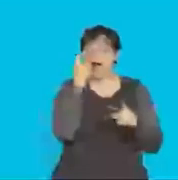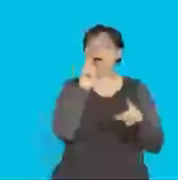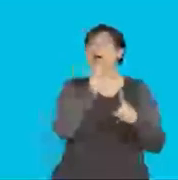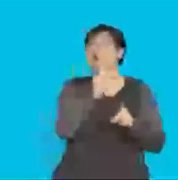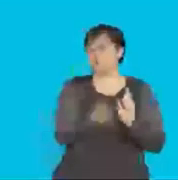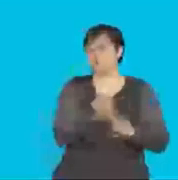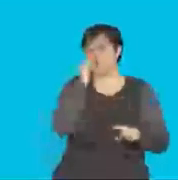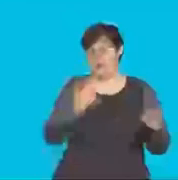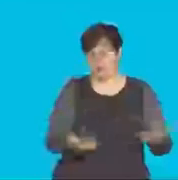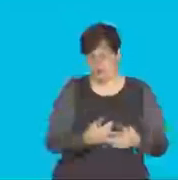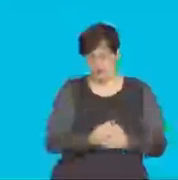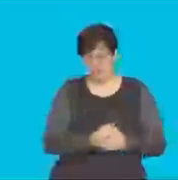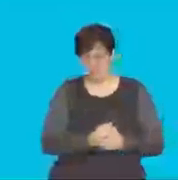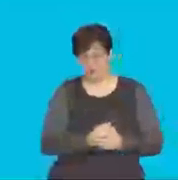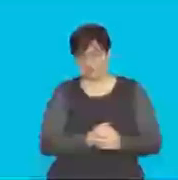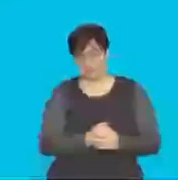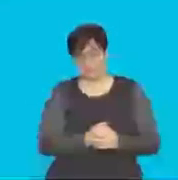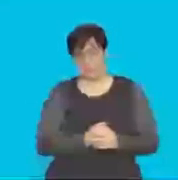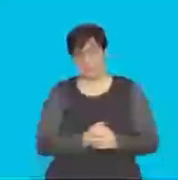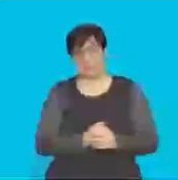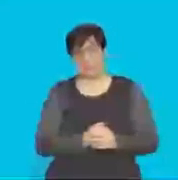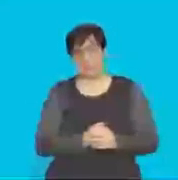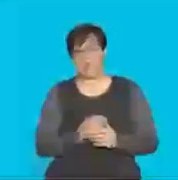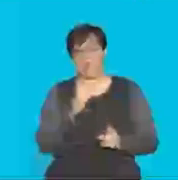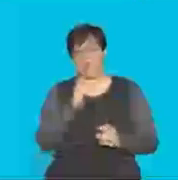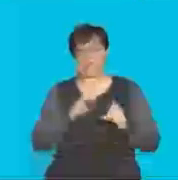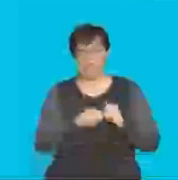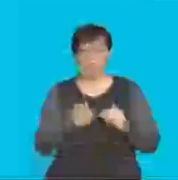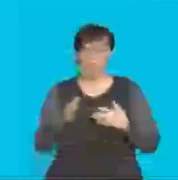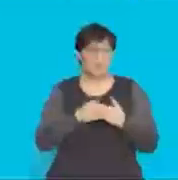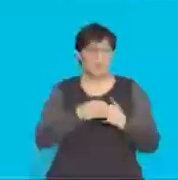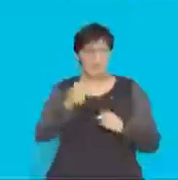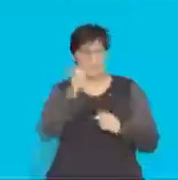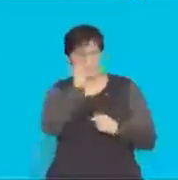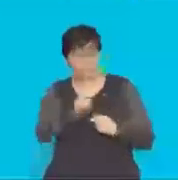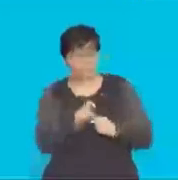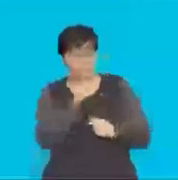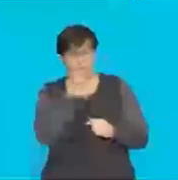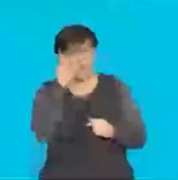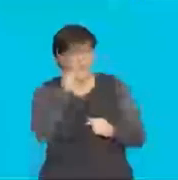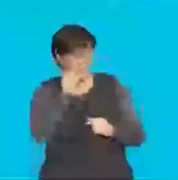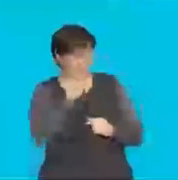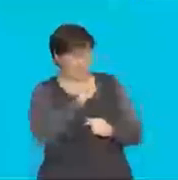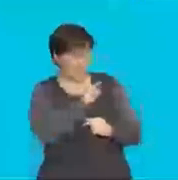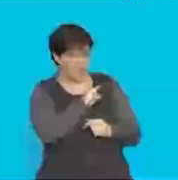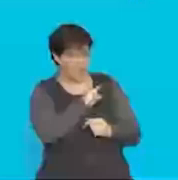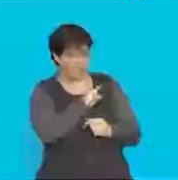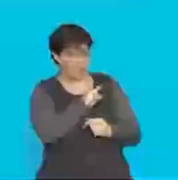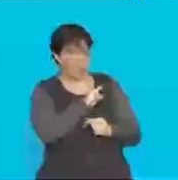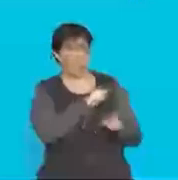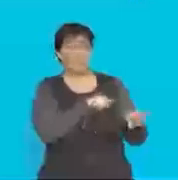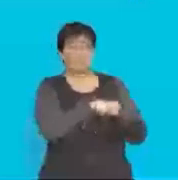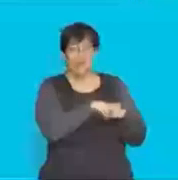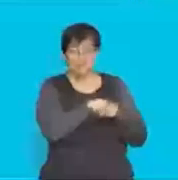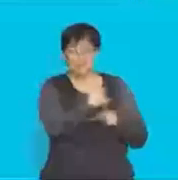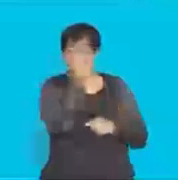answers. Right, so guys, let's attempt another question. These are interesting questions because they test you on